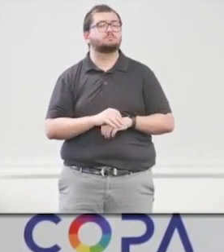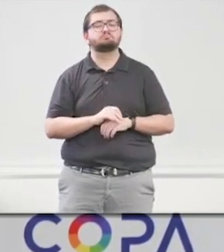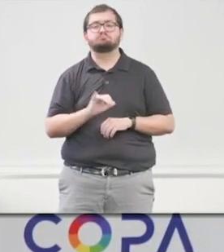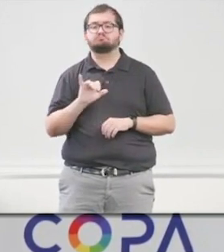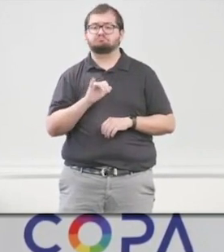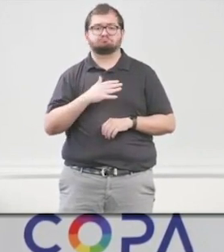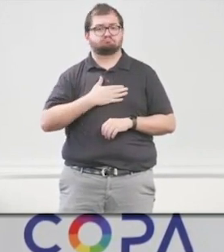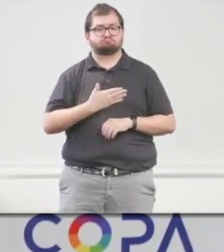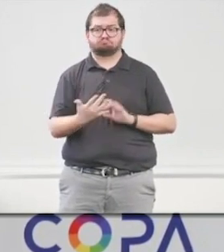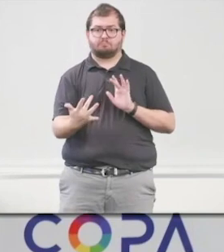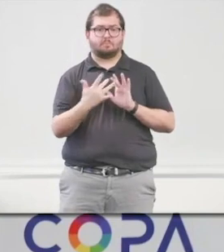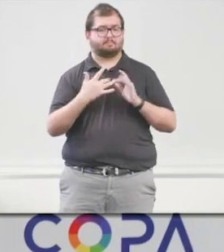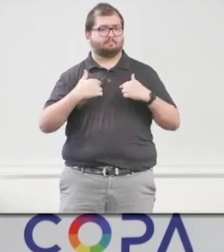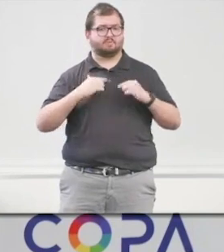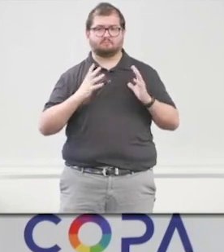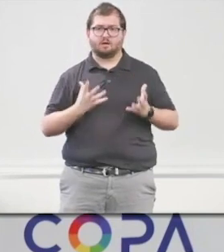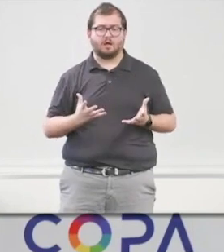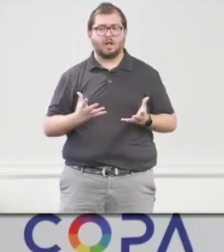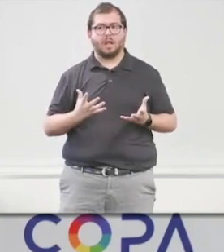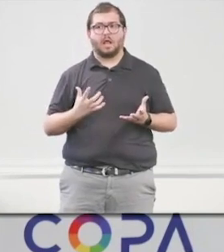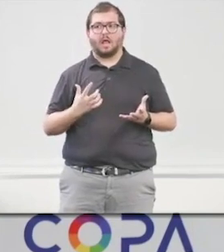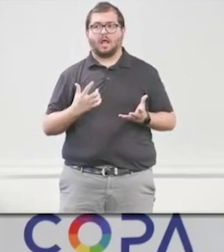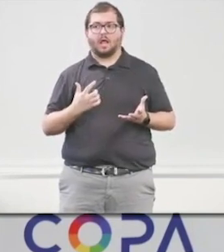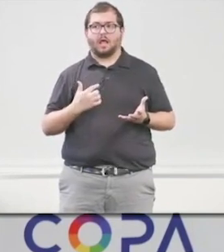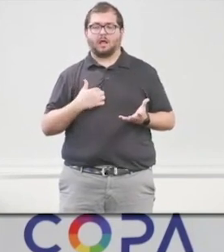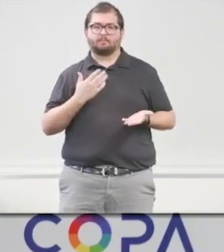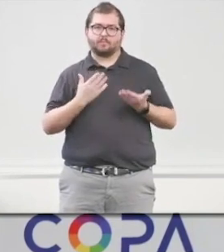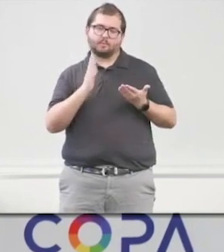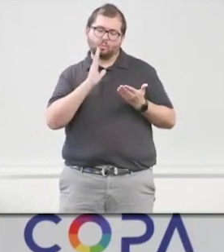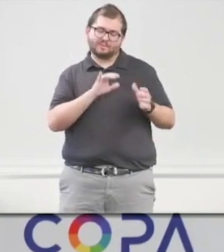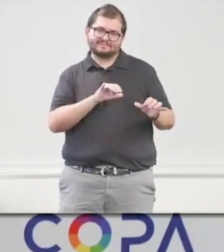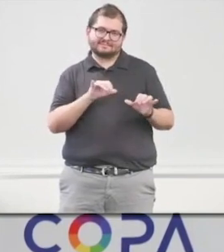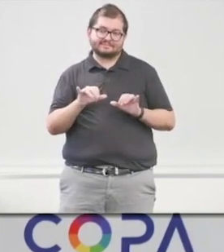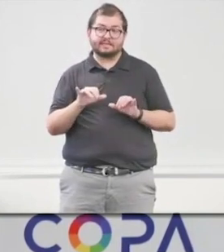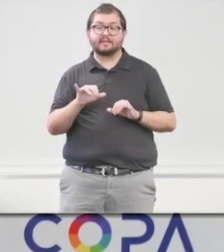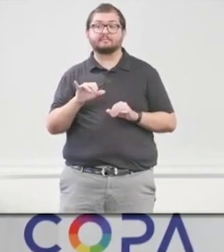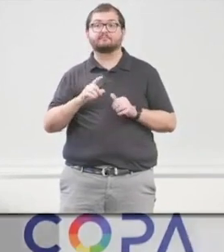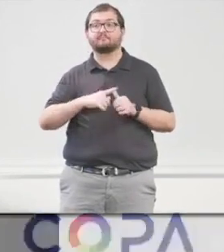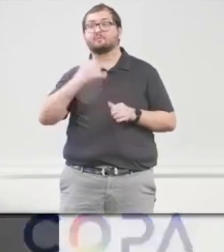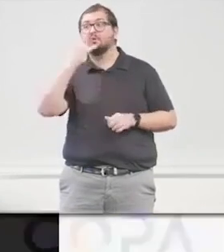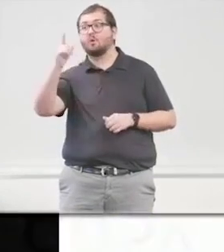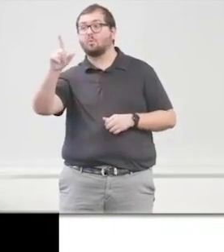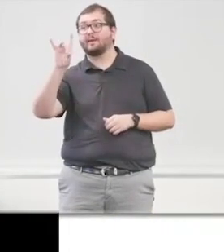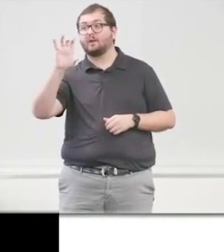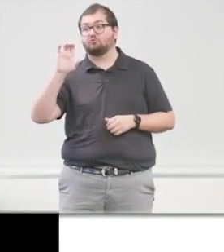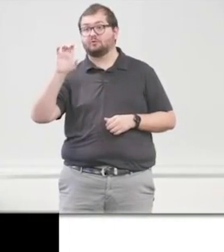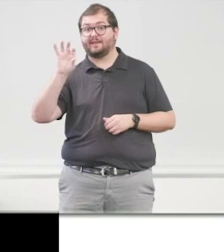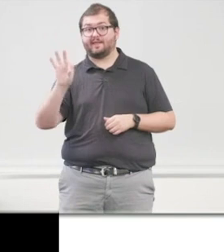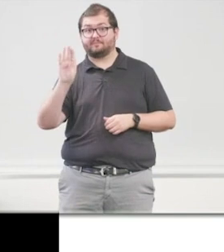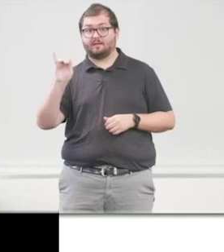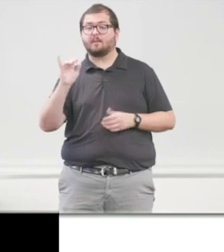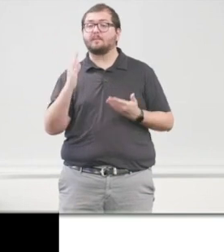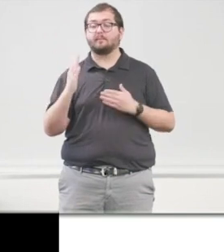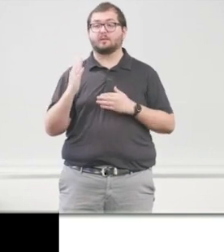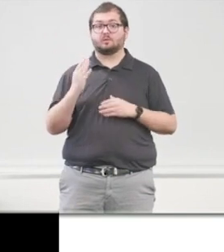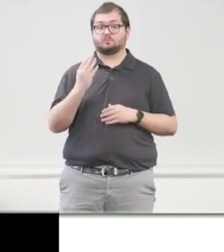to me. I probably then ask you to do the same thing, which is file it with 1-800-CALL-FBI, but giving me a heads up that you're getting ready to file